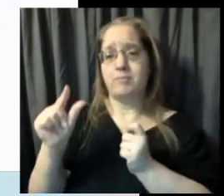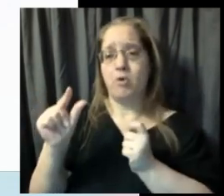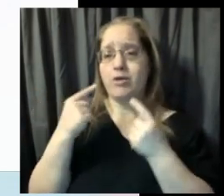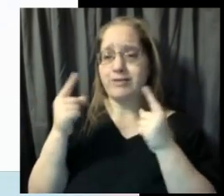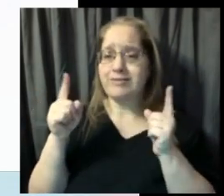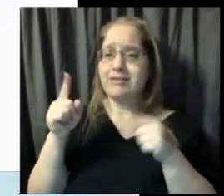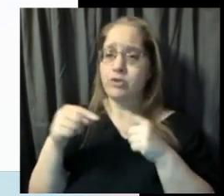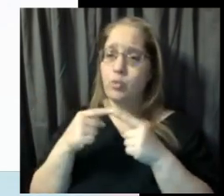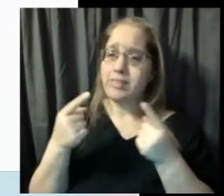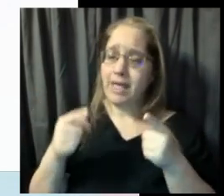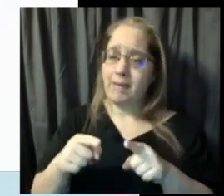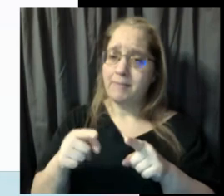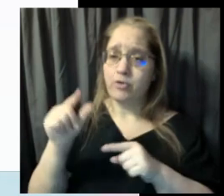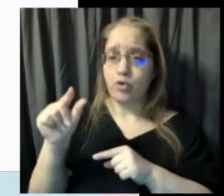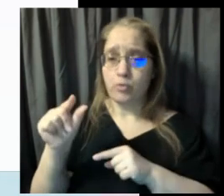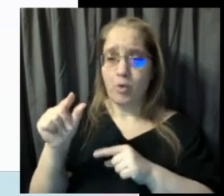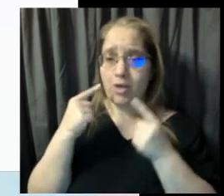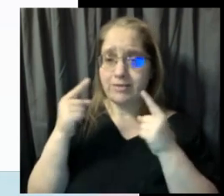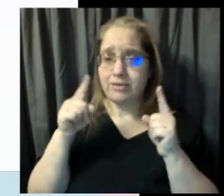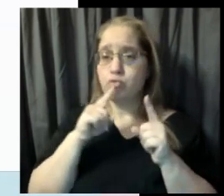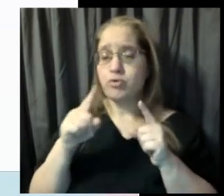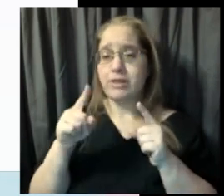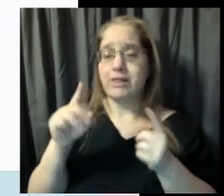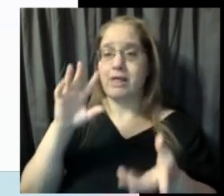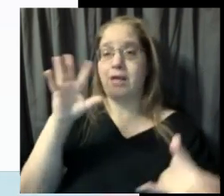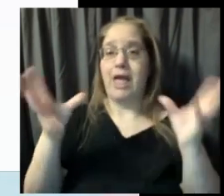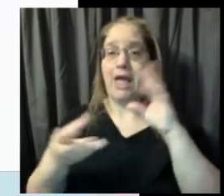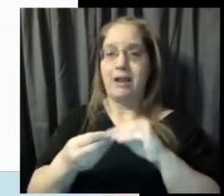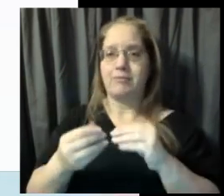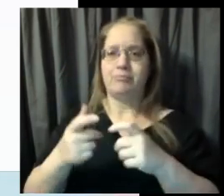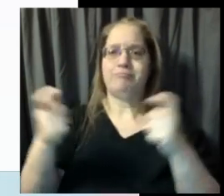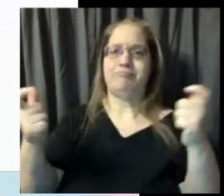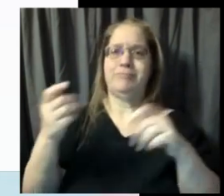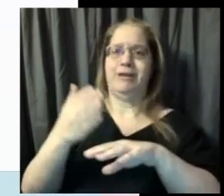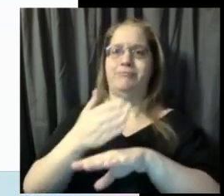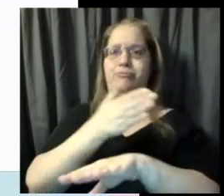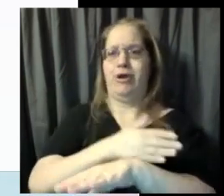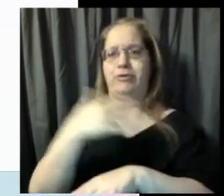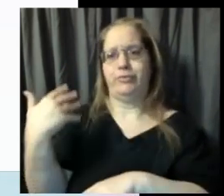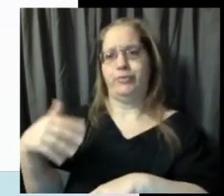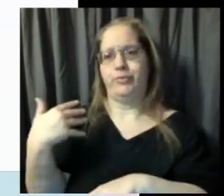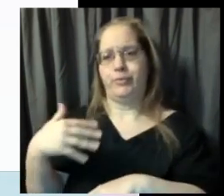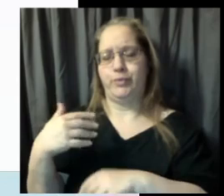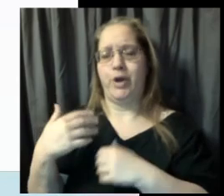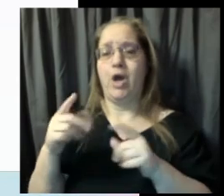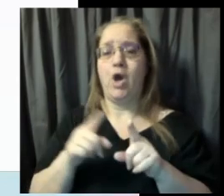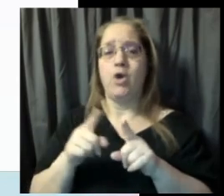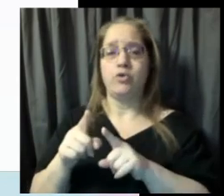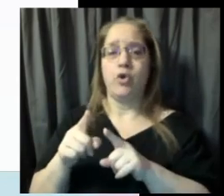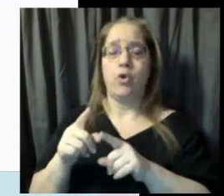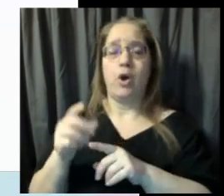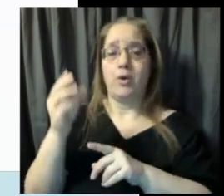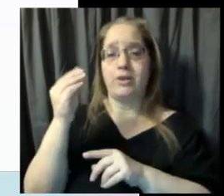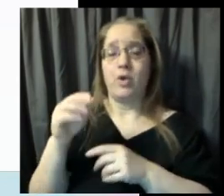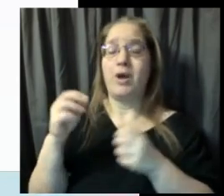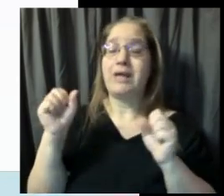small successes along the way because those small successes really add up to big progress. I also want to take the time to acknowledge